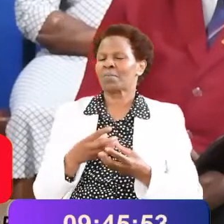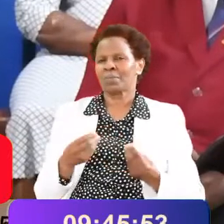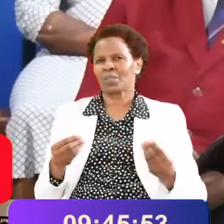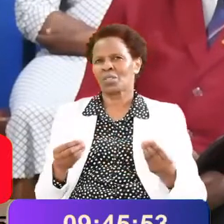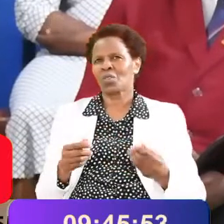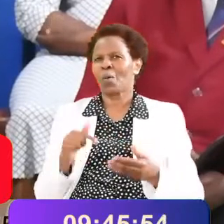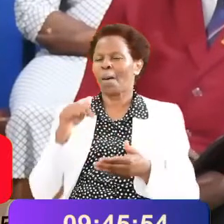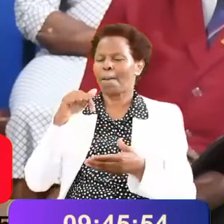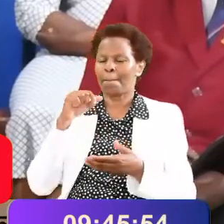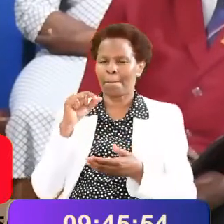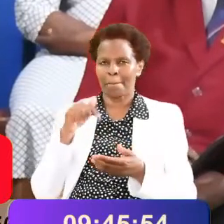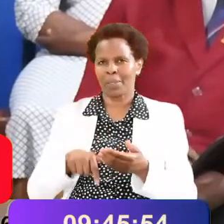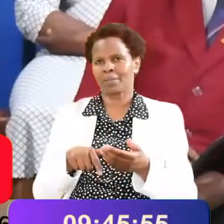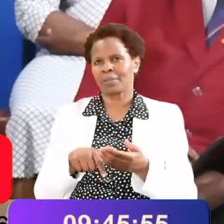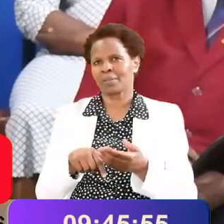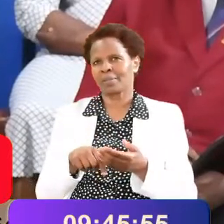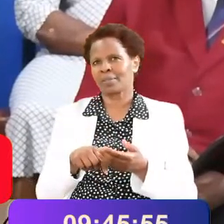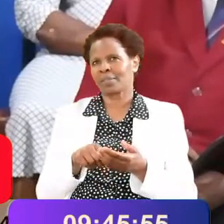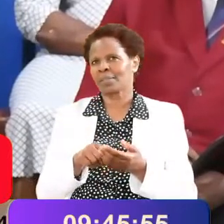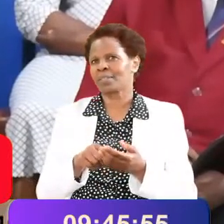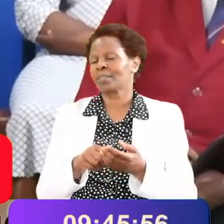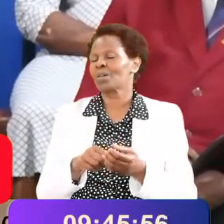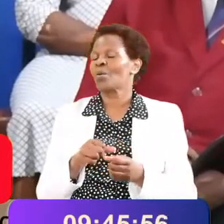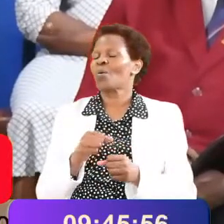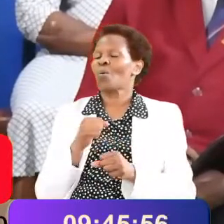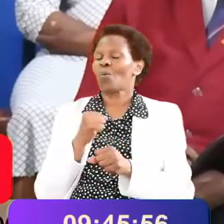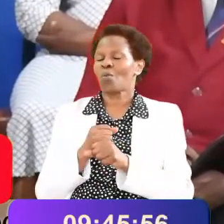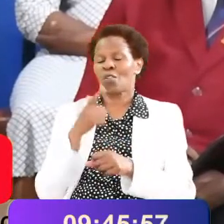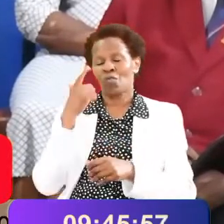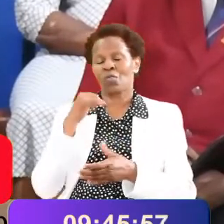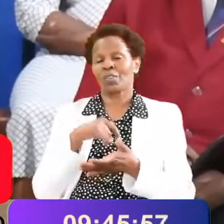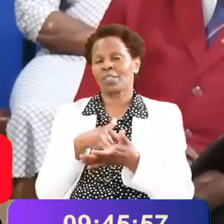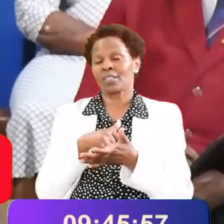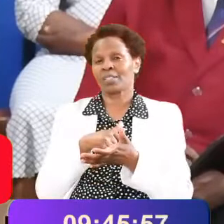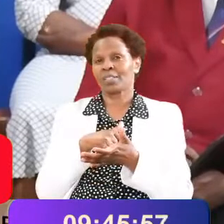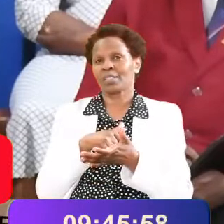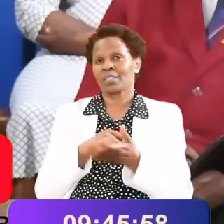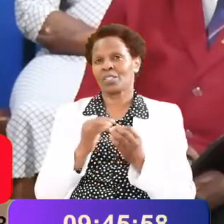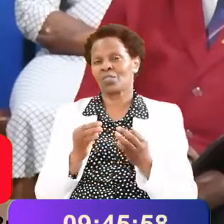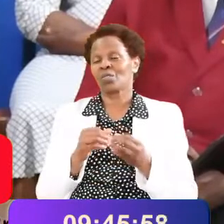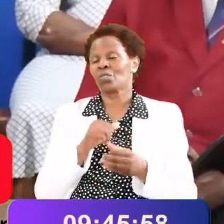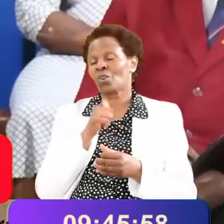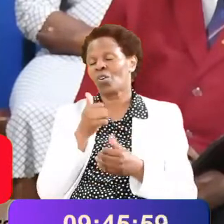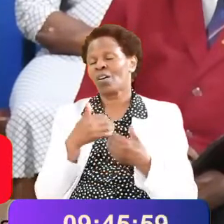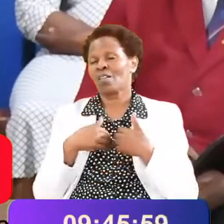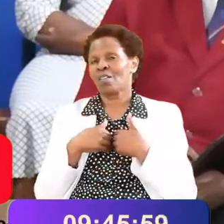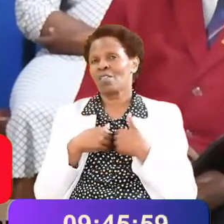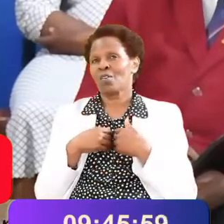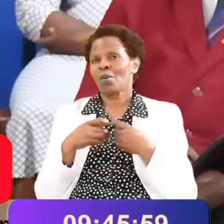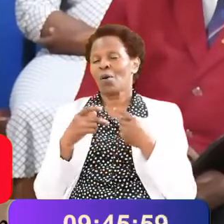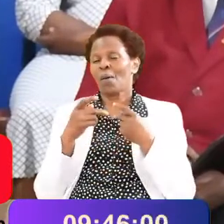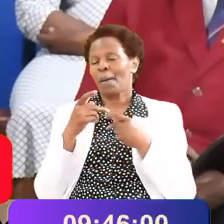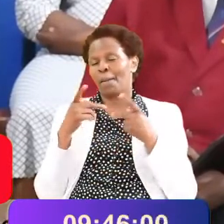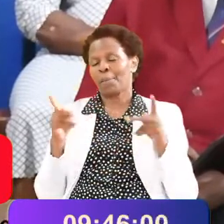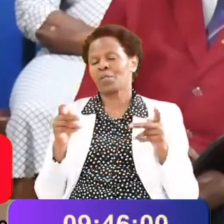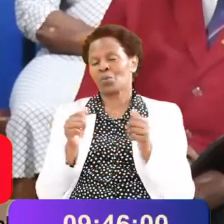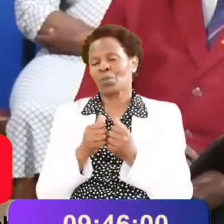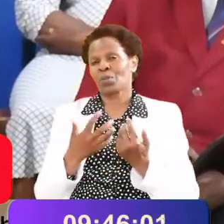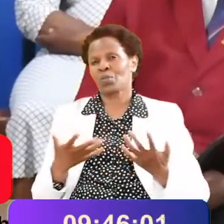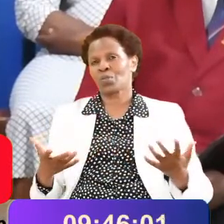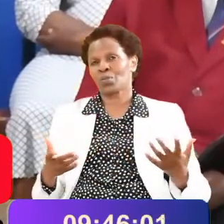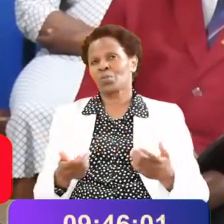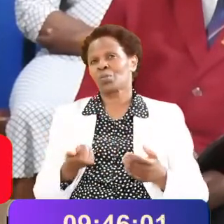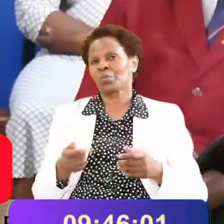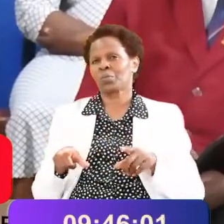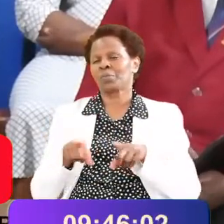So if you have no peace, there is no peace between you and your parents or your children or your brothers or your sister.